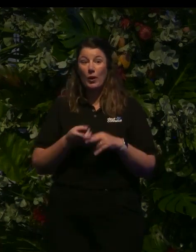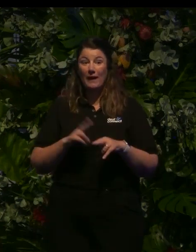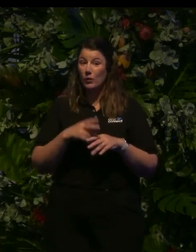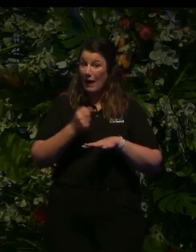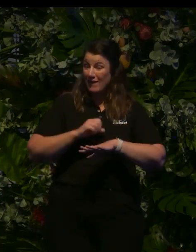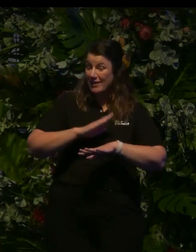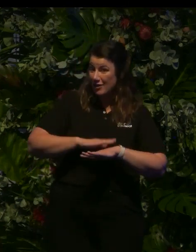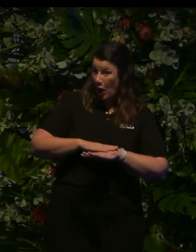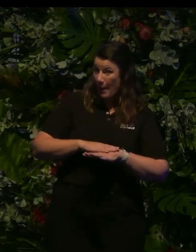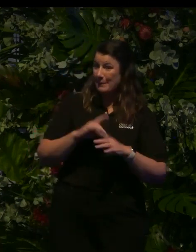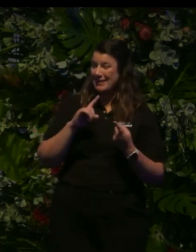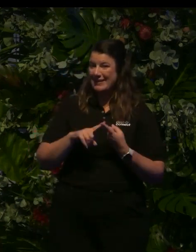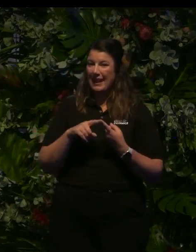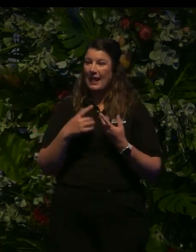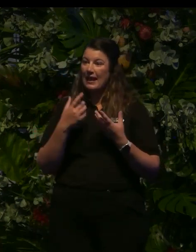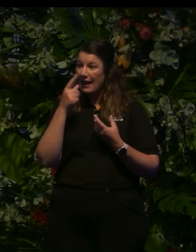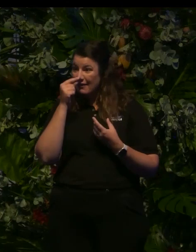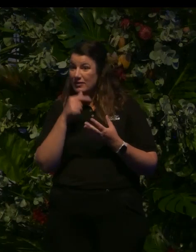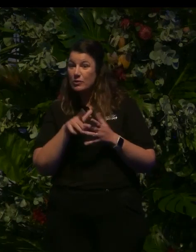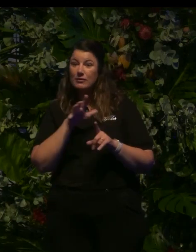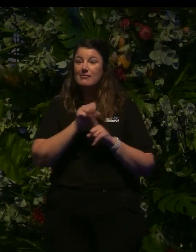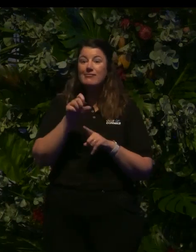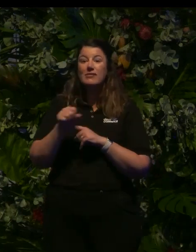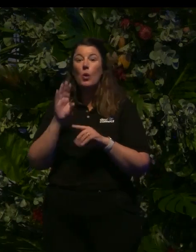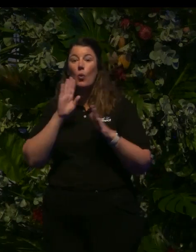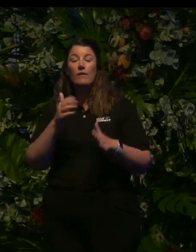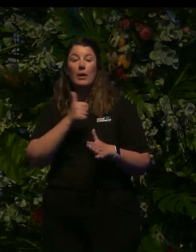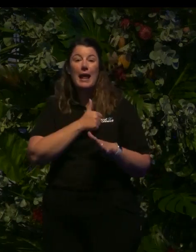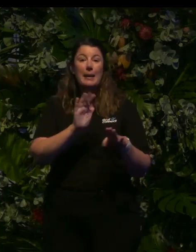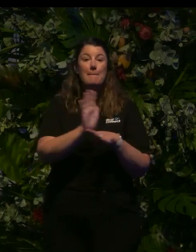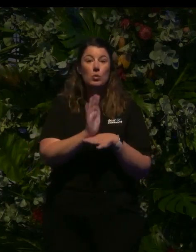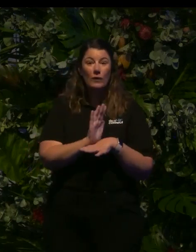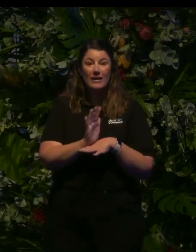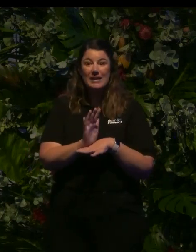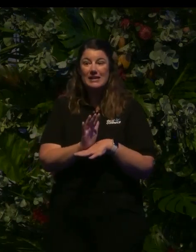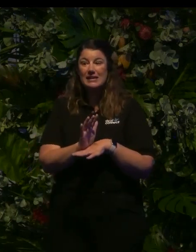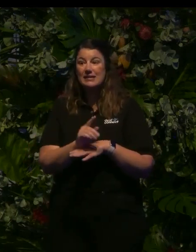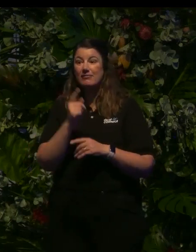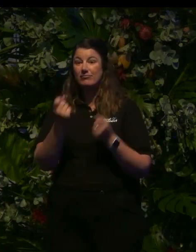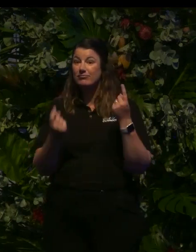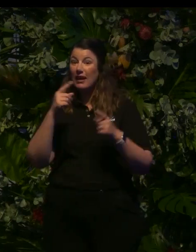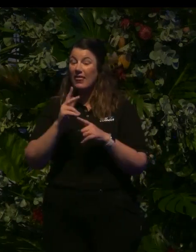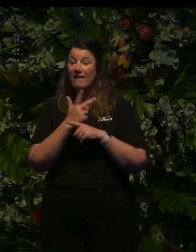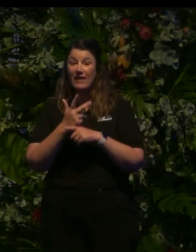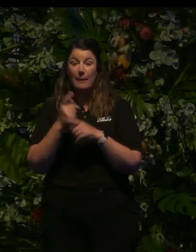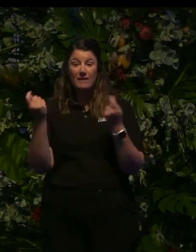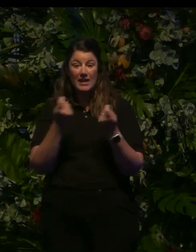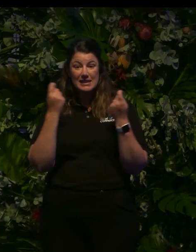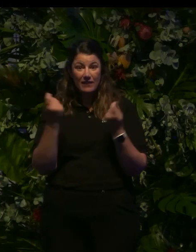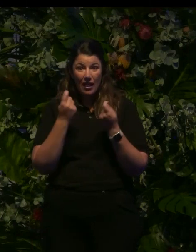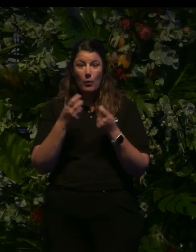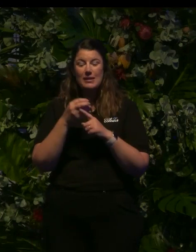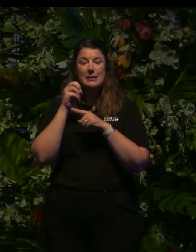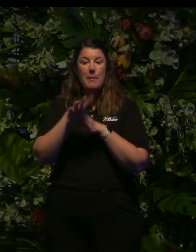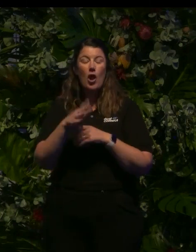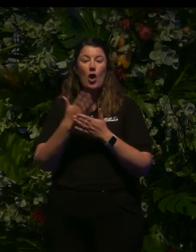the time, there's still a possibility to catch some of the wonderful Canadian movies at the Mardi Gras Film Festival with the spotlight on